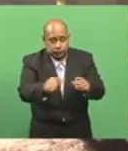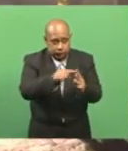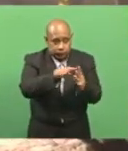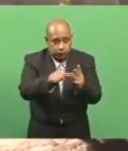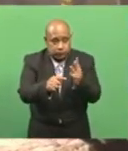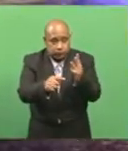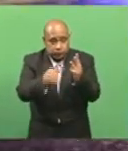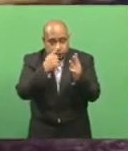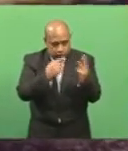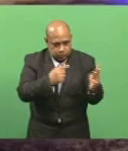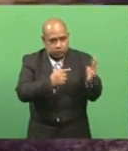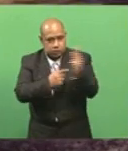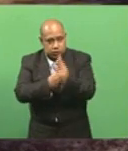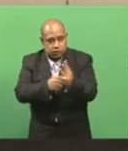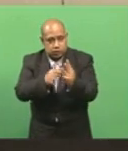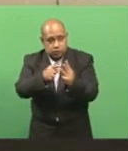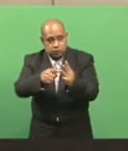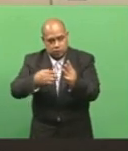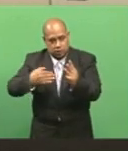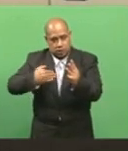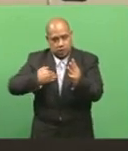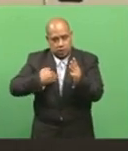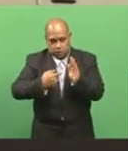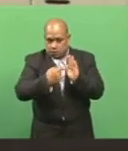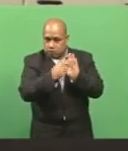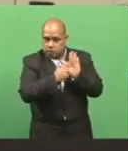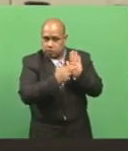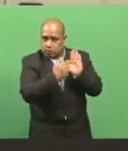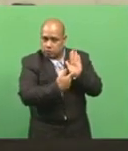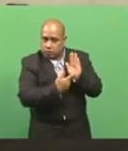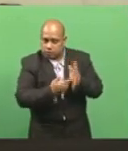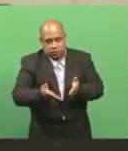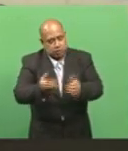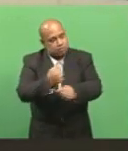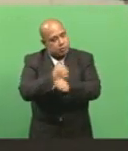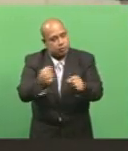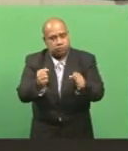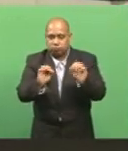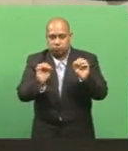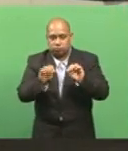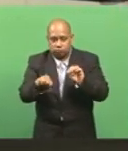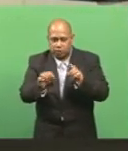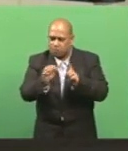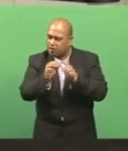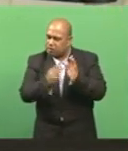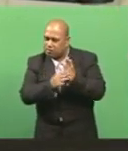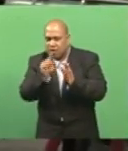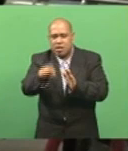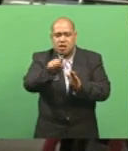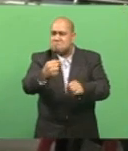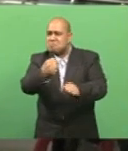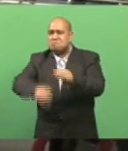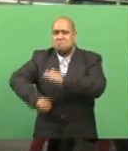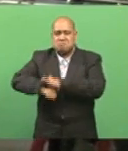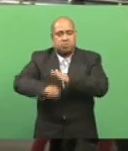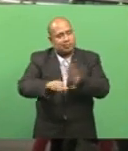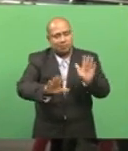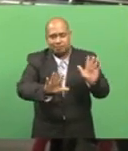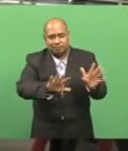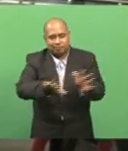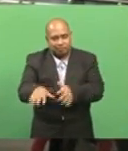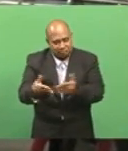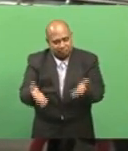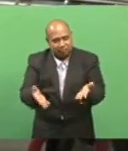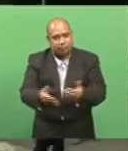Act gives no powers to the Prime Minister and any decision that emanates from his directive is unlawful. The